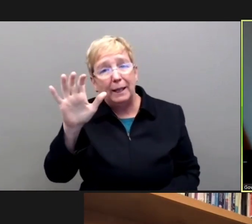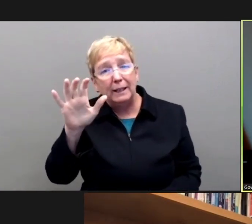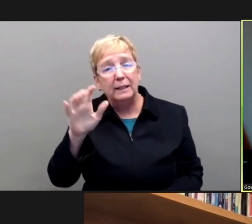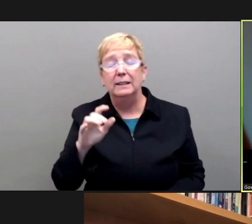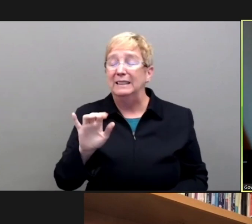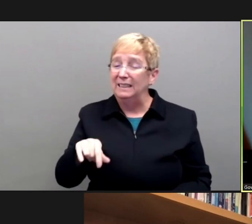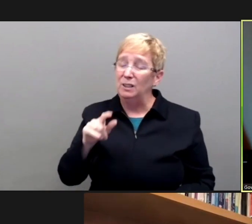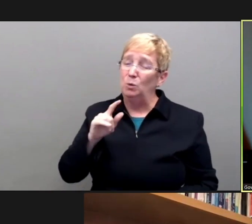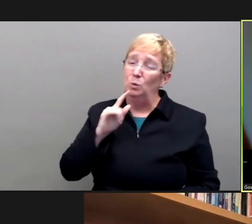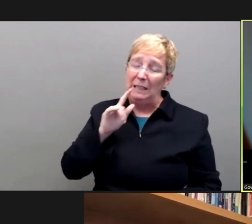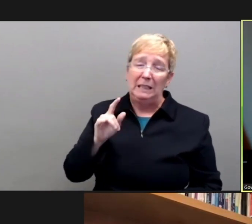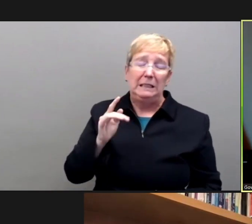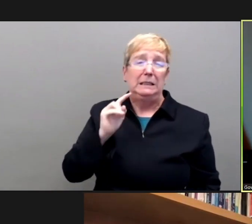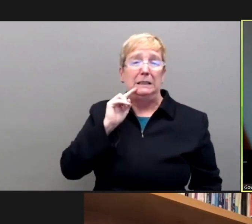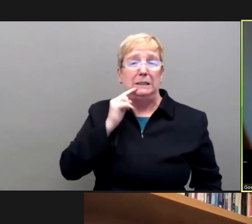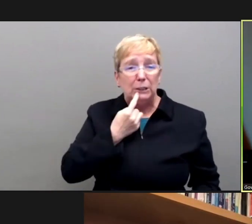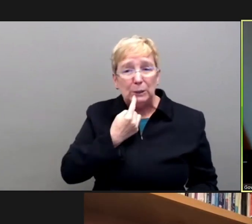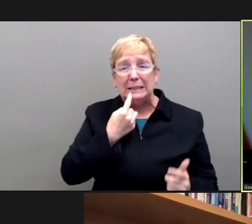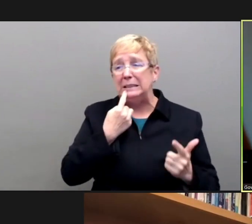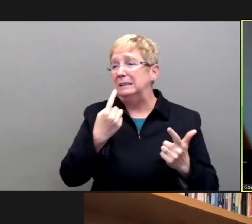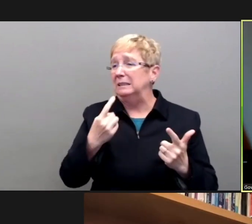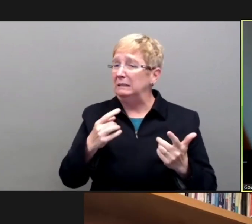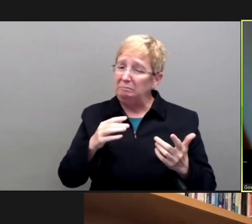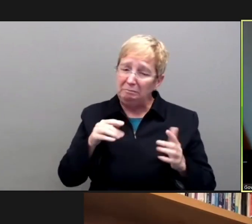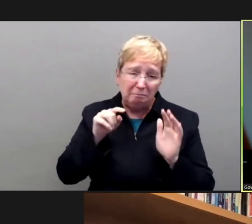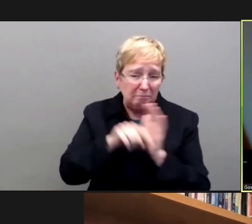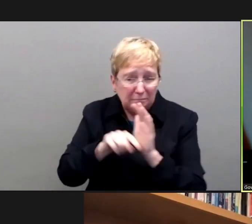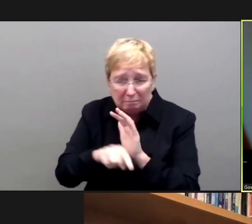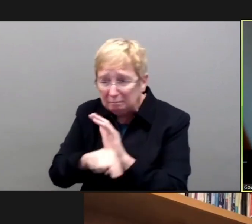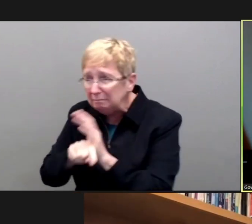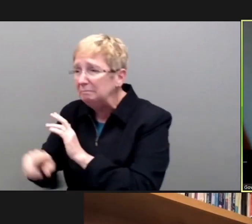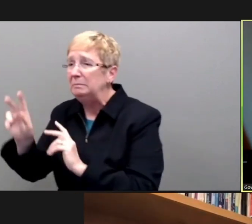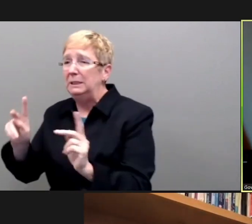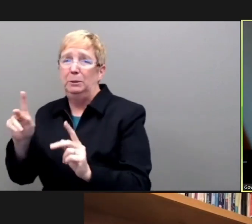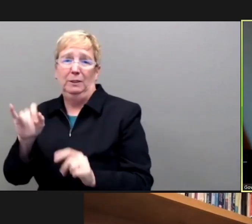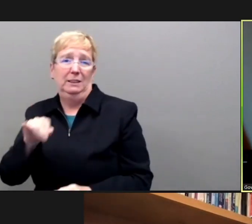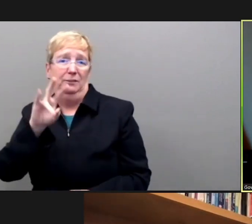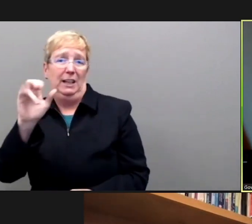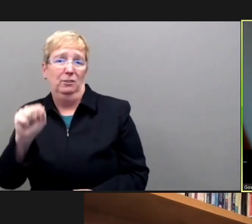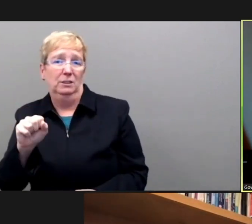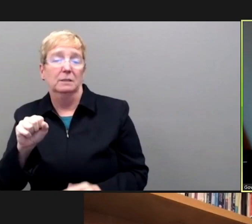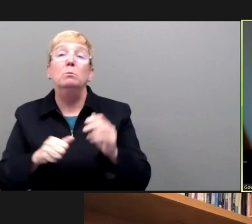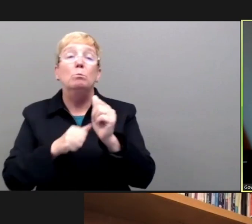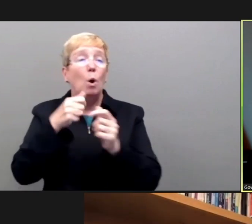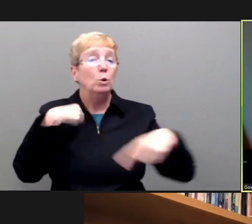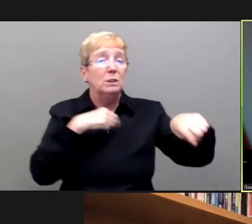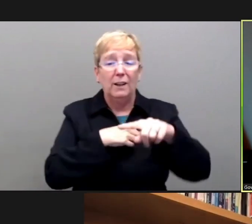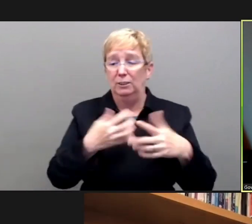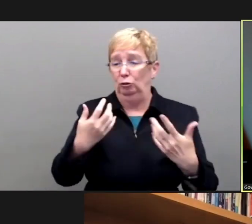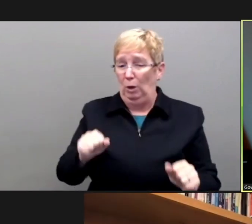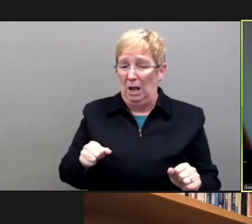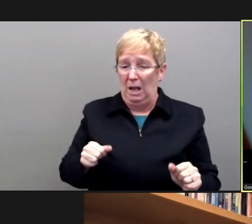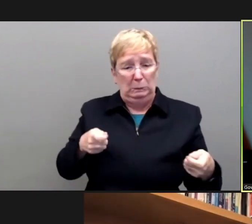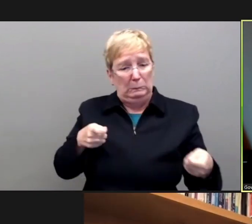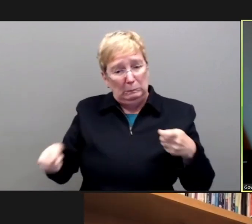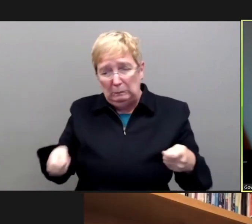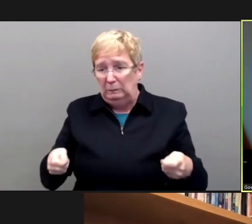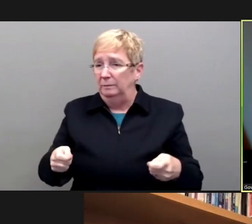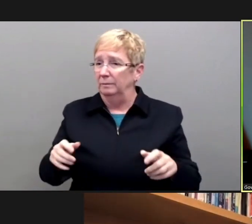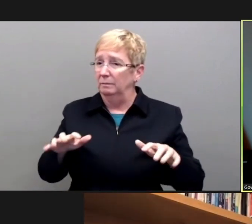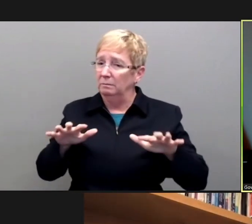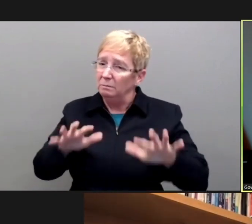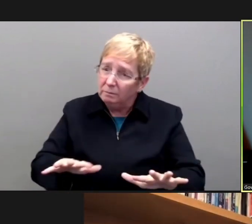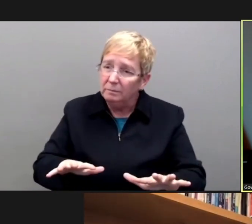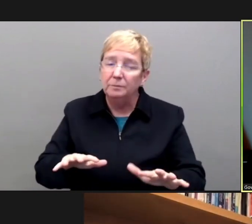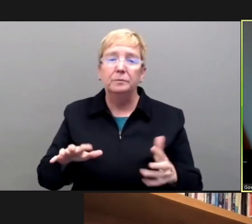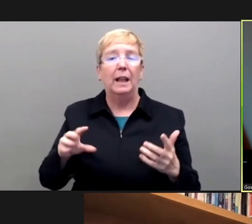highly contagious virus, that most of us have done everything in our power to blunt it and continue to lead